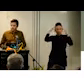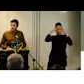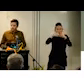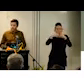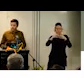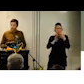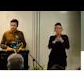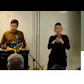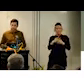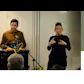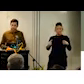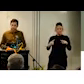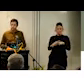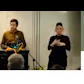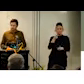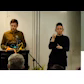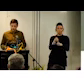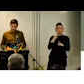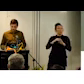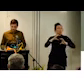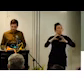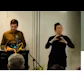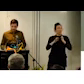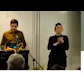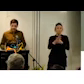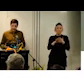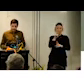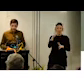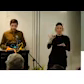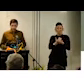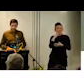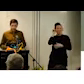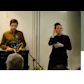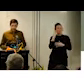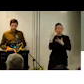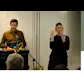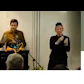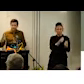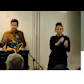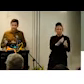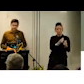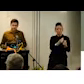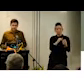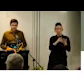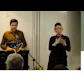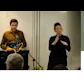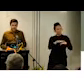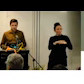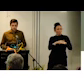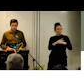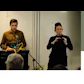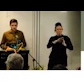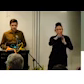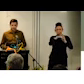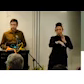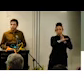effective communication that's really so important to save memories as we sleep. And that has been shown to be related, the timing of these oscillations have